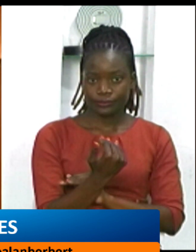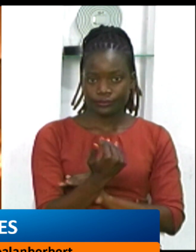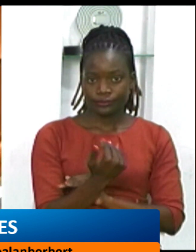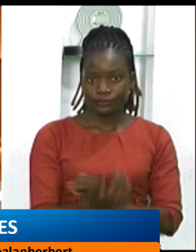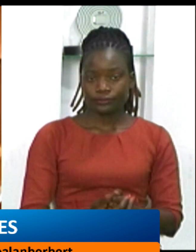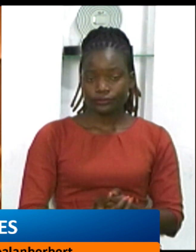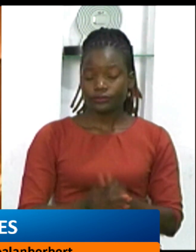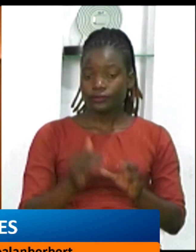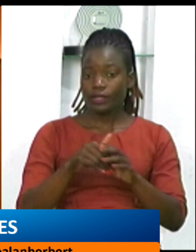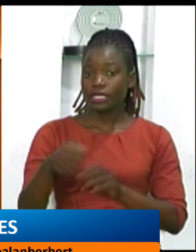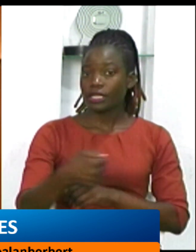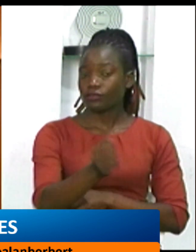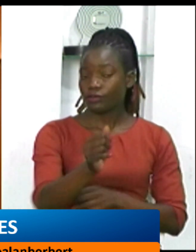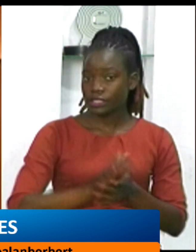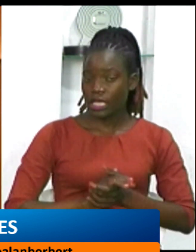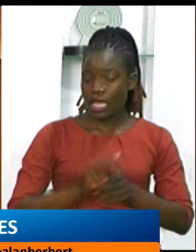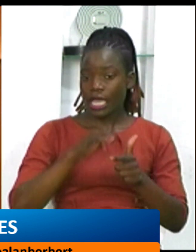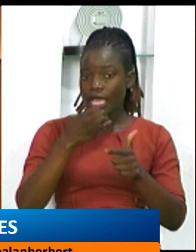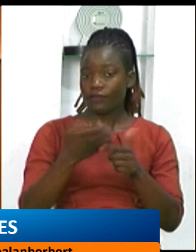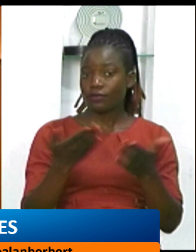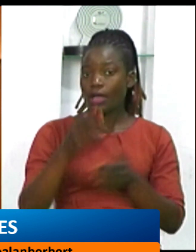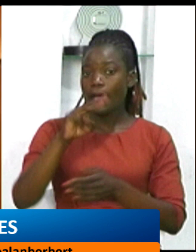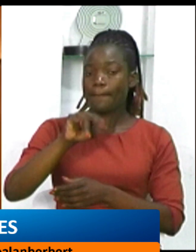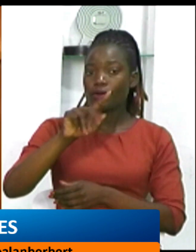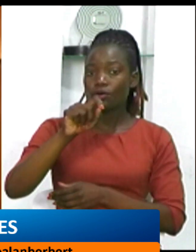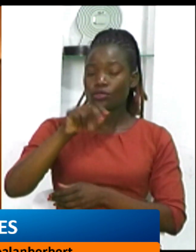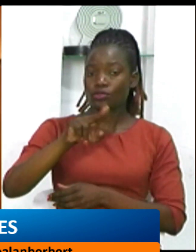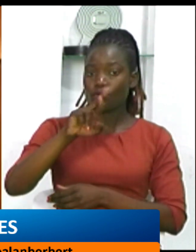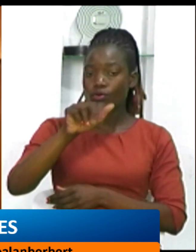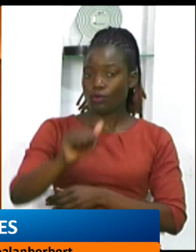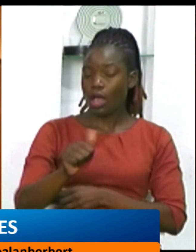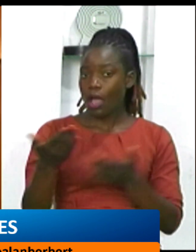in the streets. Hata hapo Mudhurwa, hapo bus station.